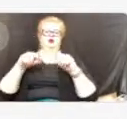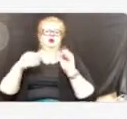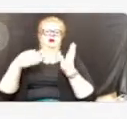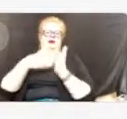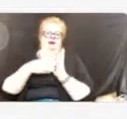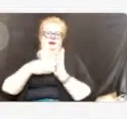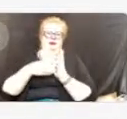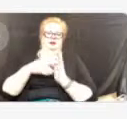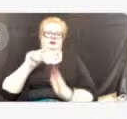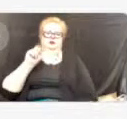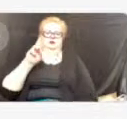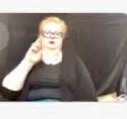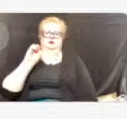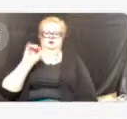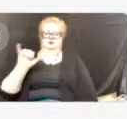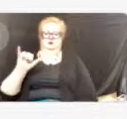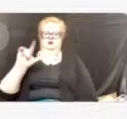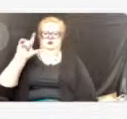Troy Leahy.